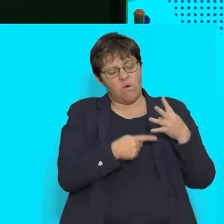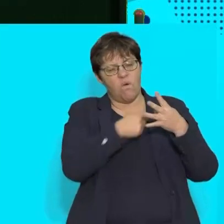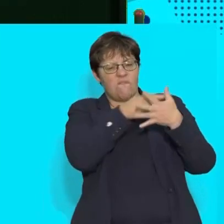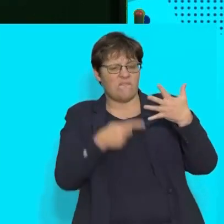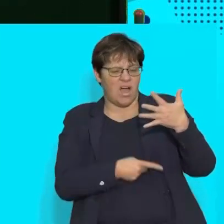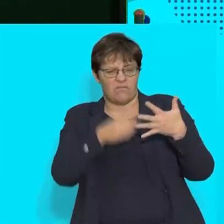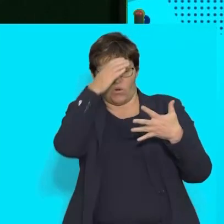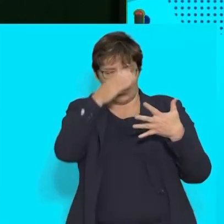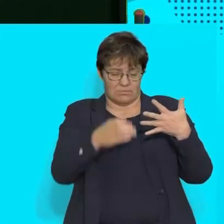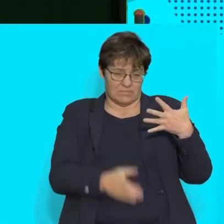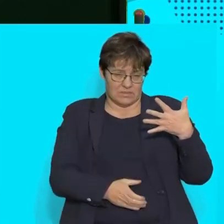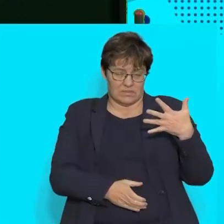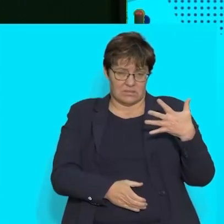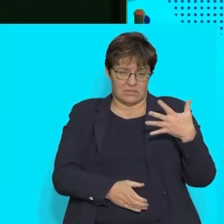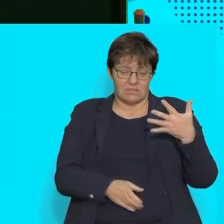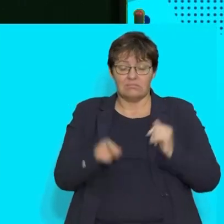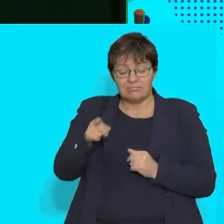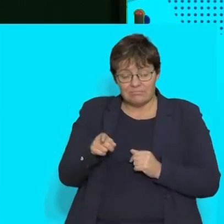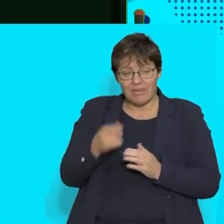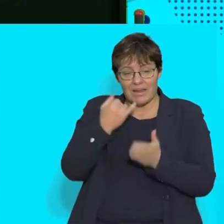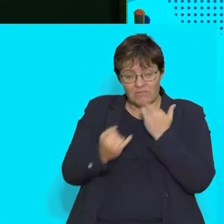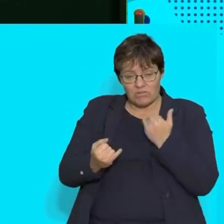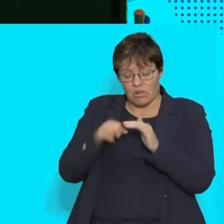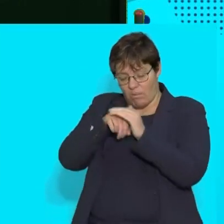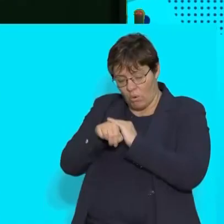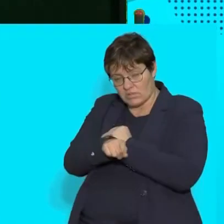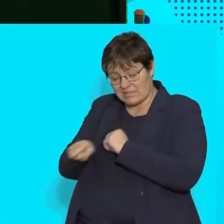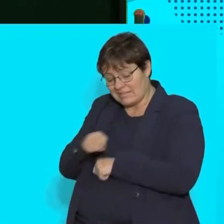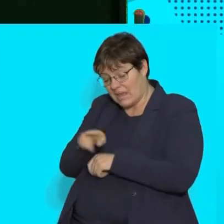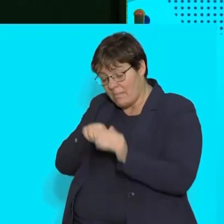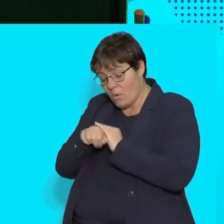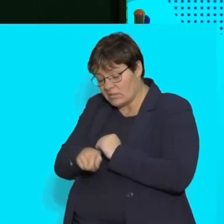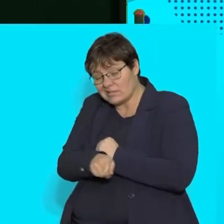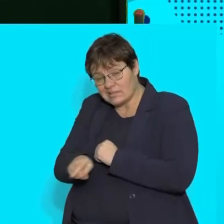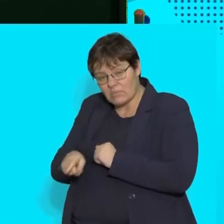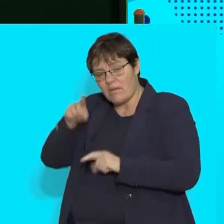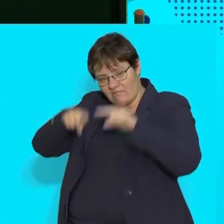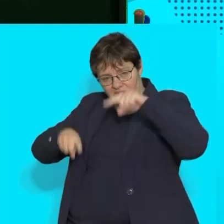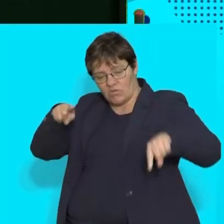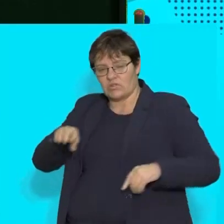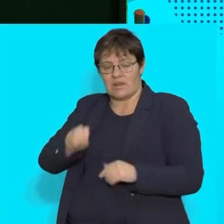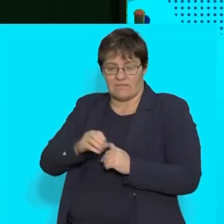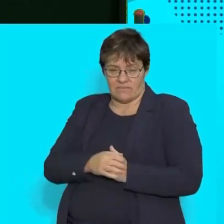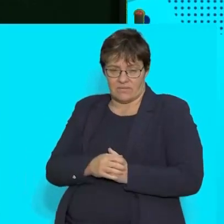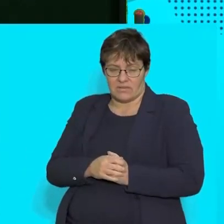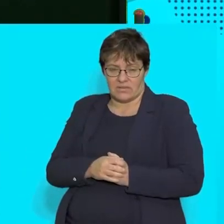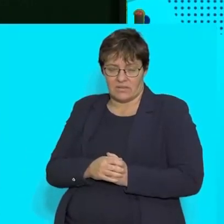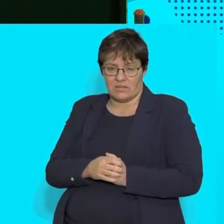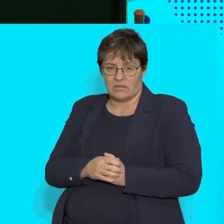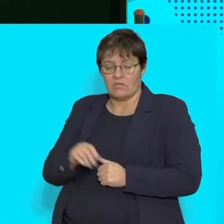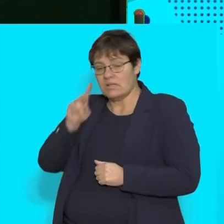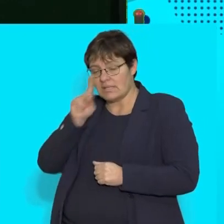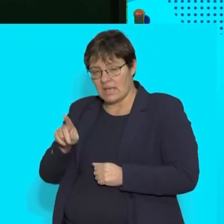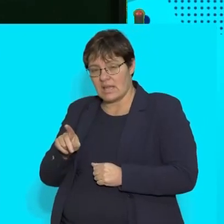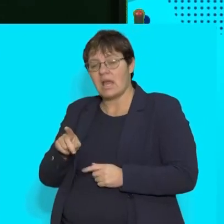that we discussed, that individuals produce offsprings. Amongst the offsprings, we see variation. In this case, we